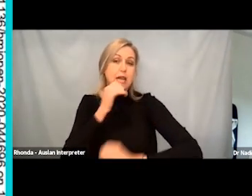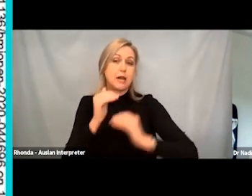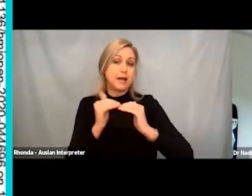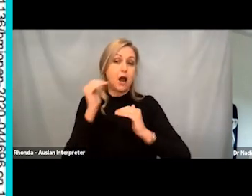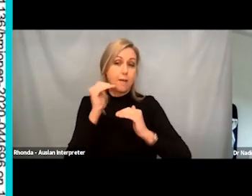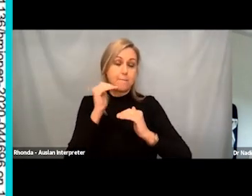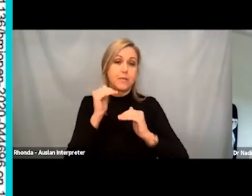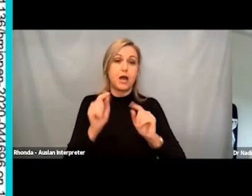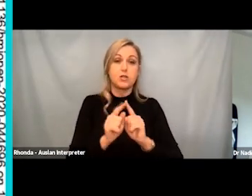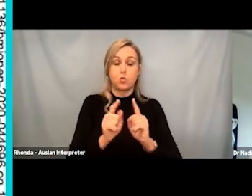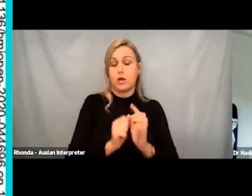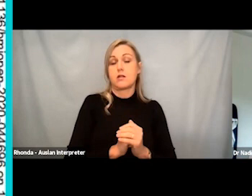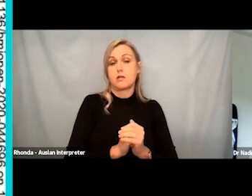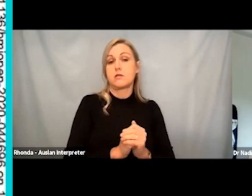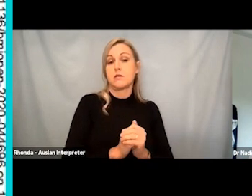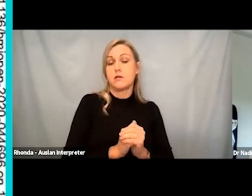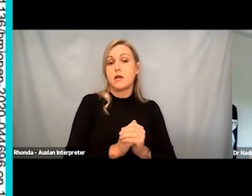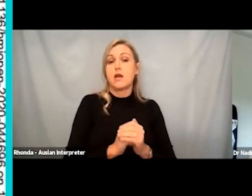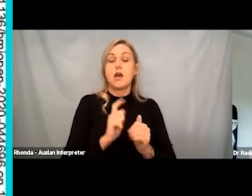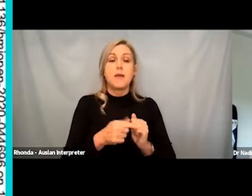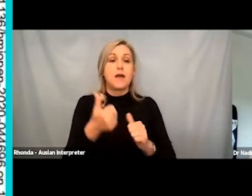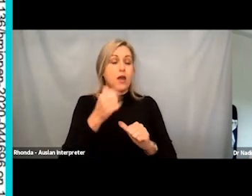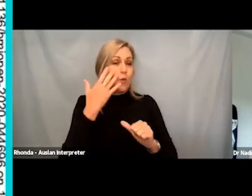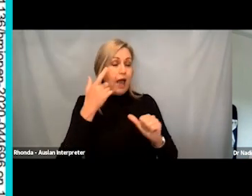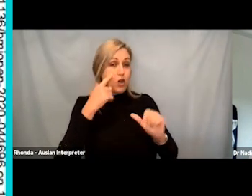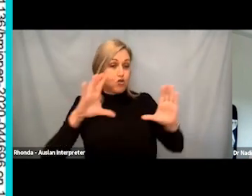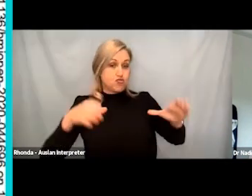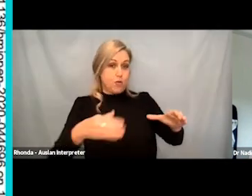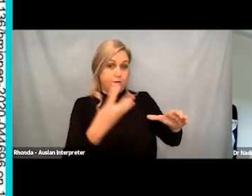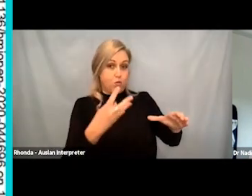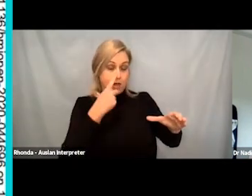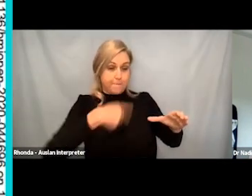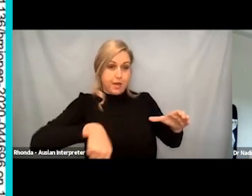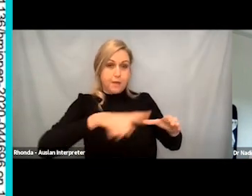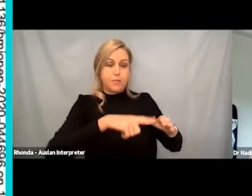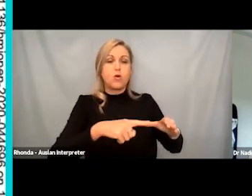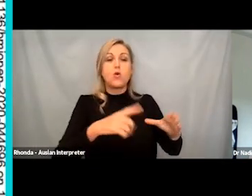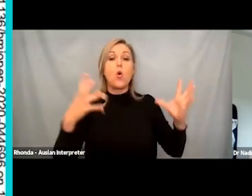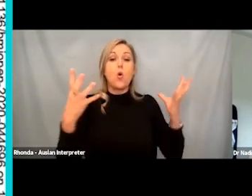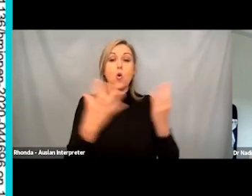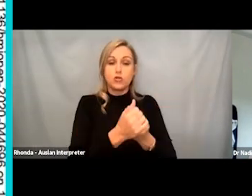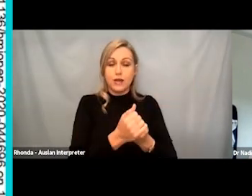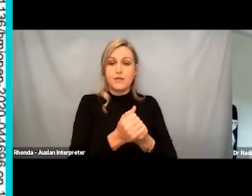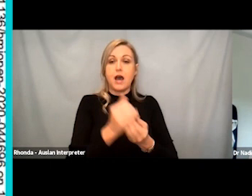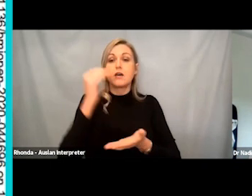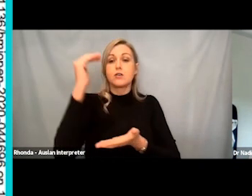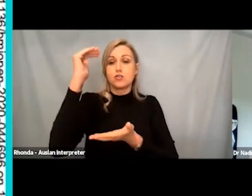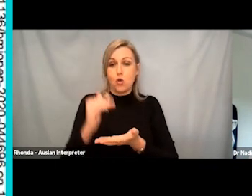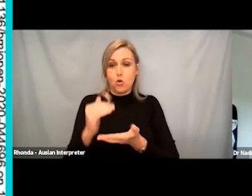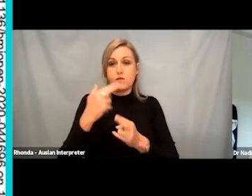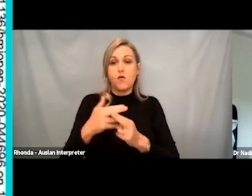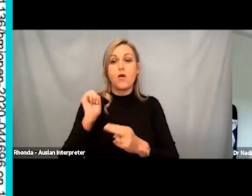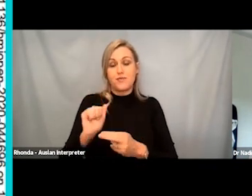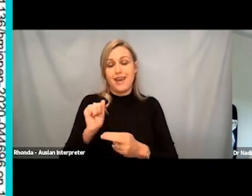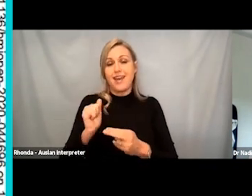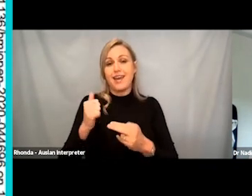by the end of that peak. And when we looked at the group in total, there was a decrease in the median days of methamphetamine use, but this was not designed